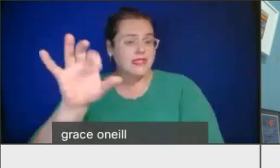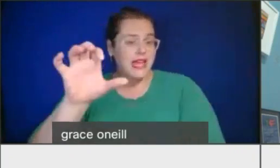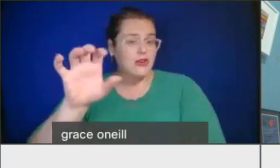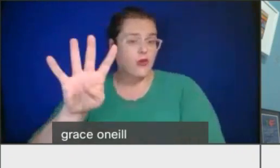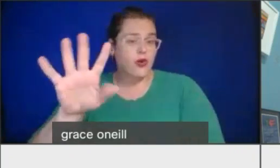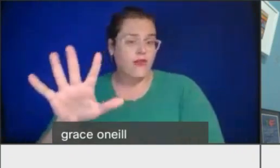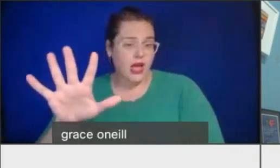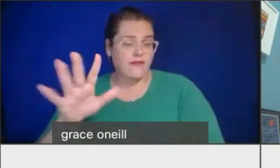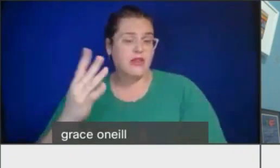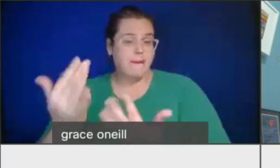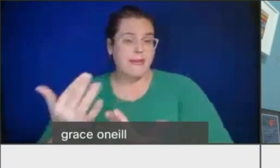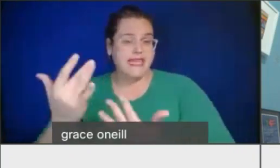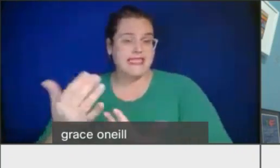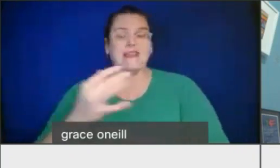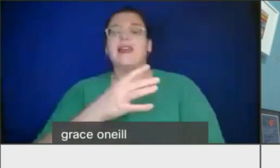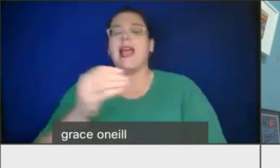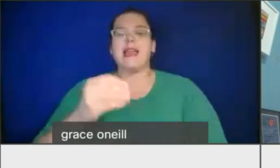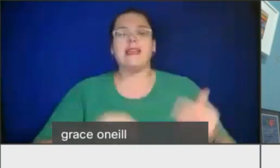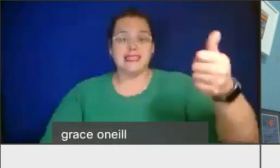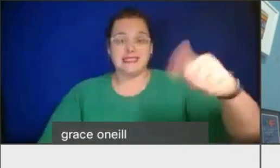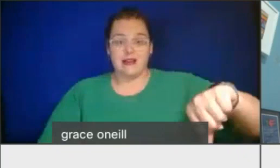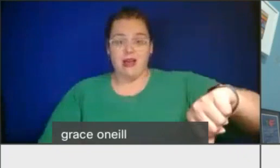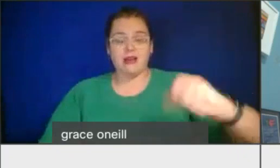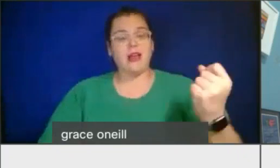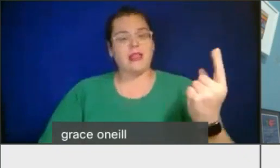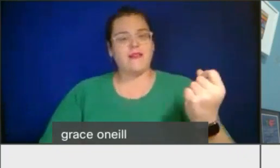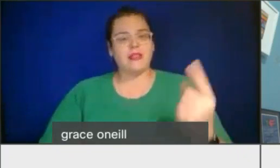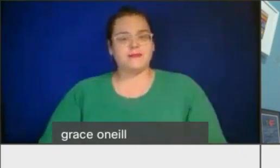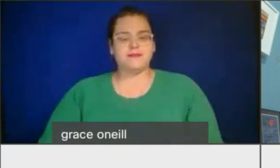1,945 pending and had denied 11.